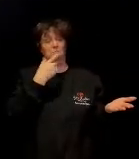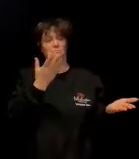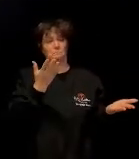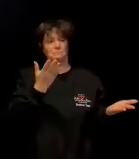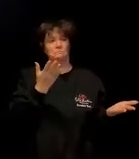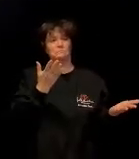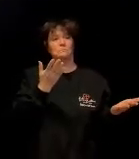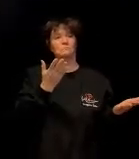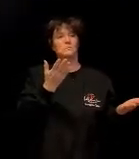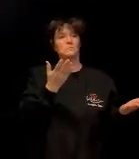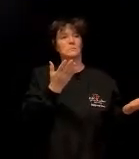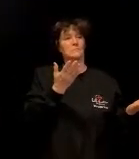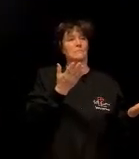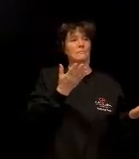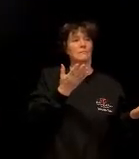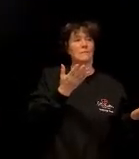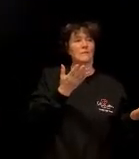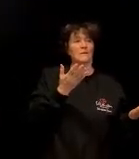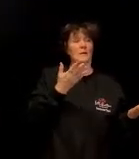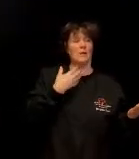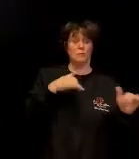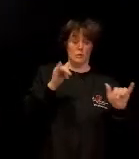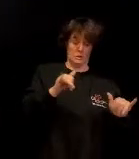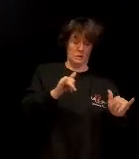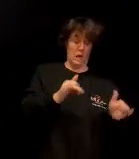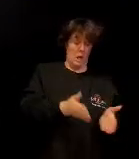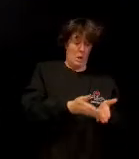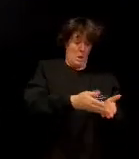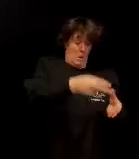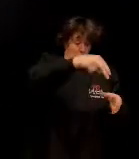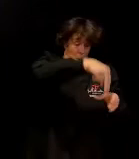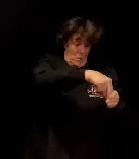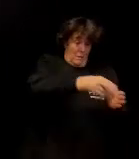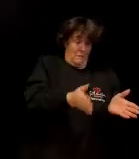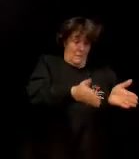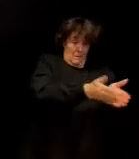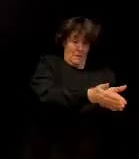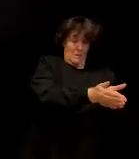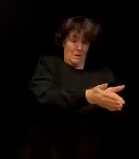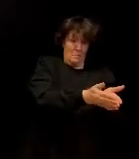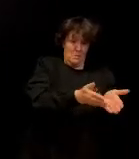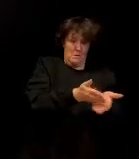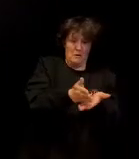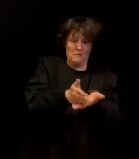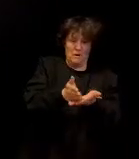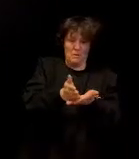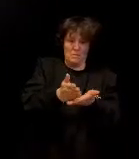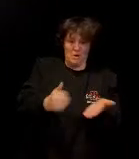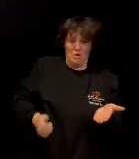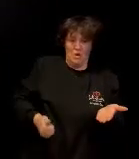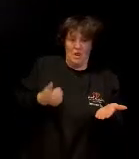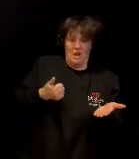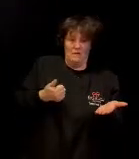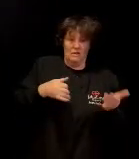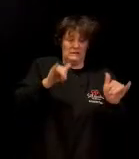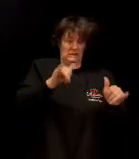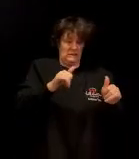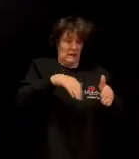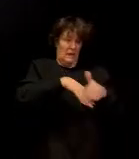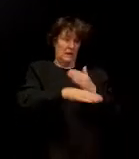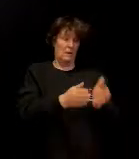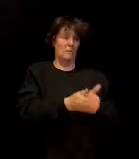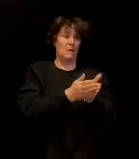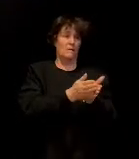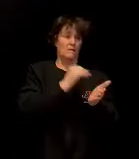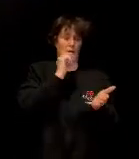he said, "As long as everybody stays on the ship, it's going to be okay." He said, "You're going to live if you stay on the ship." He